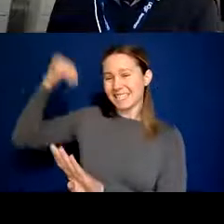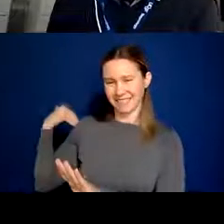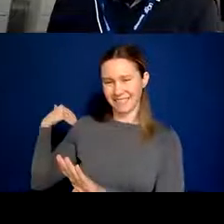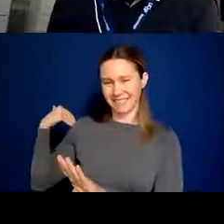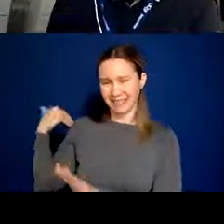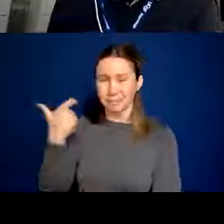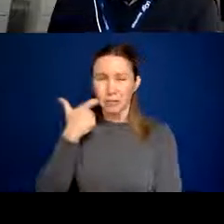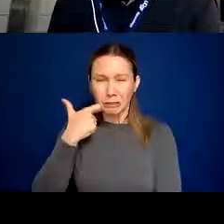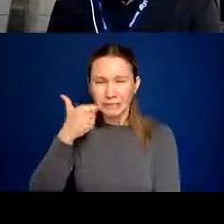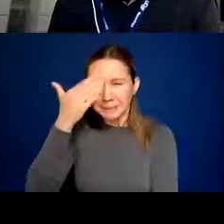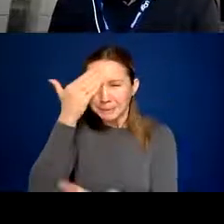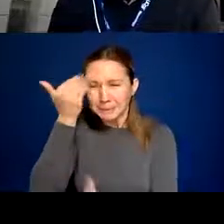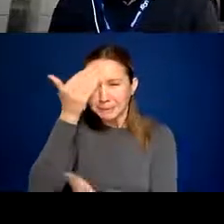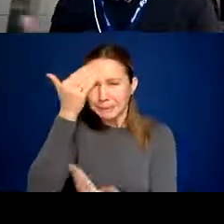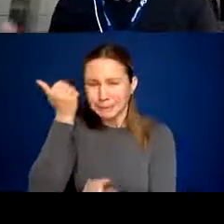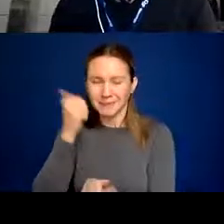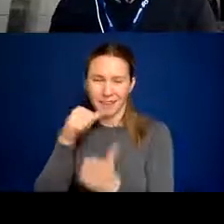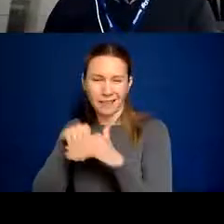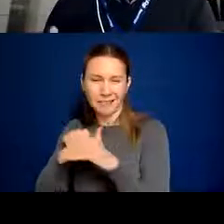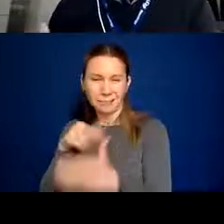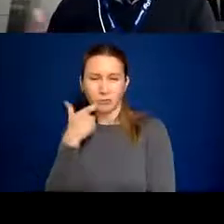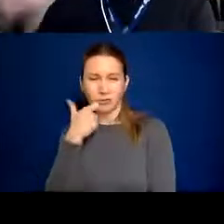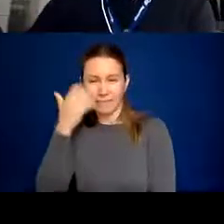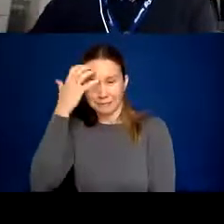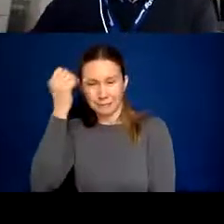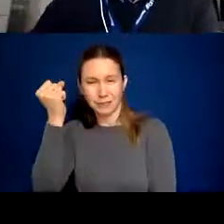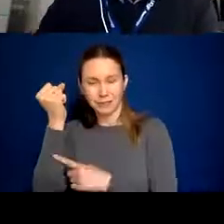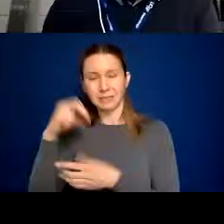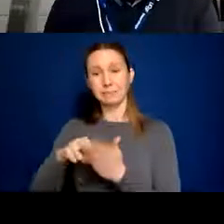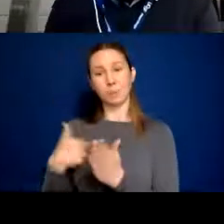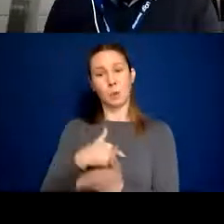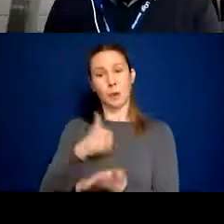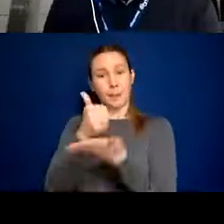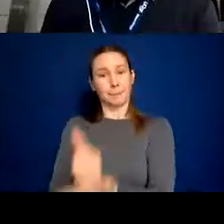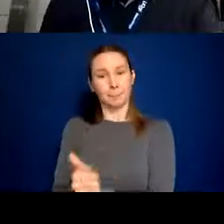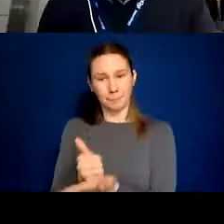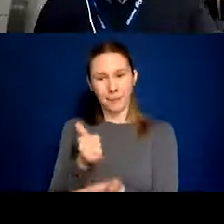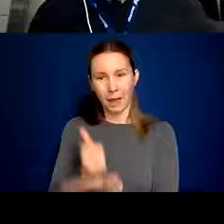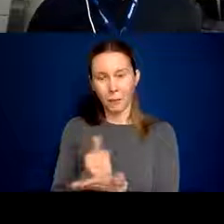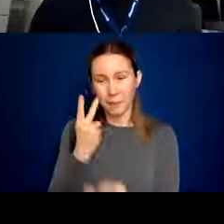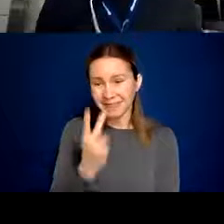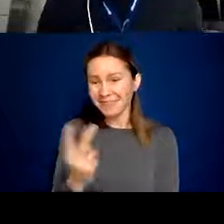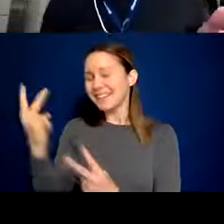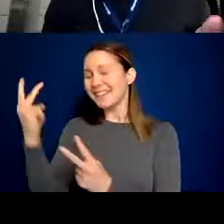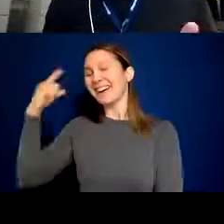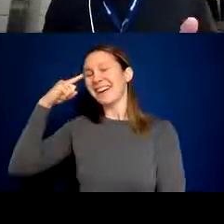recent memories are not as accessible. So we help them reach the old memories. And this is